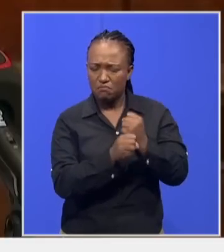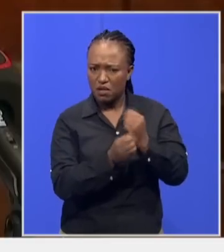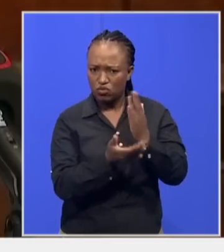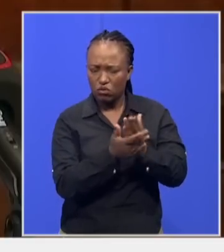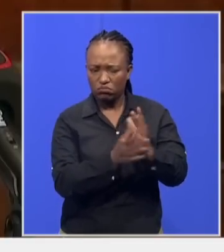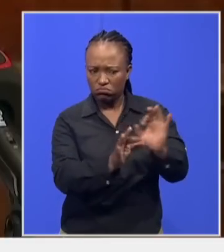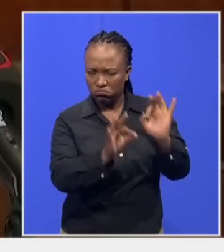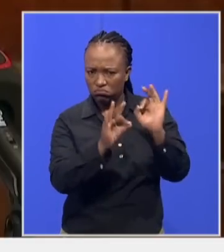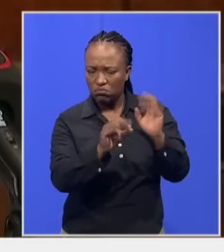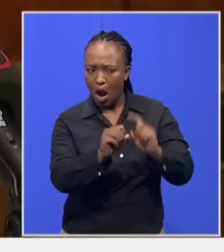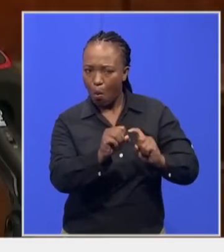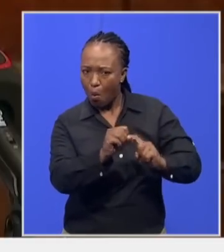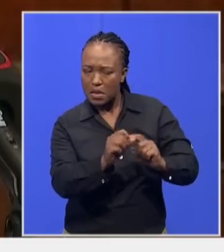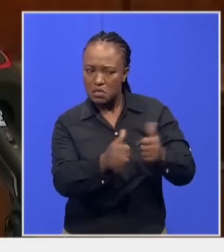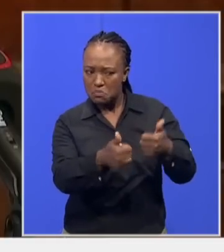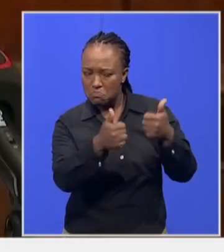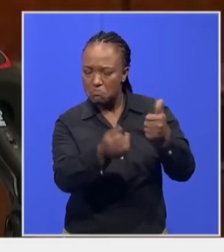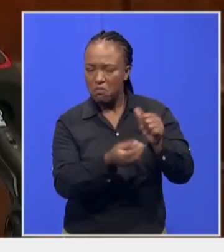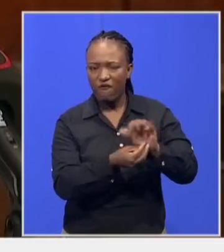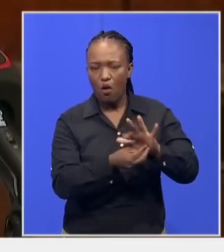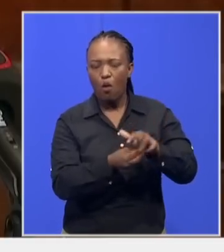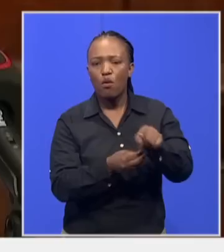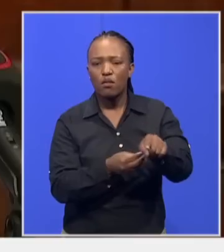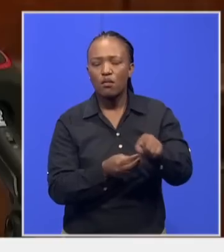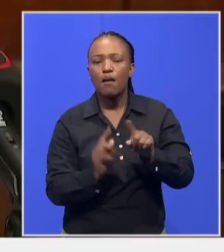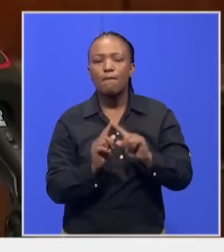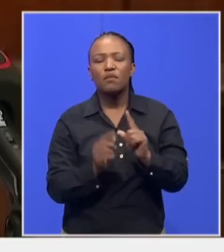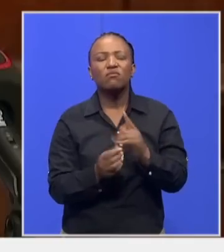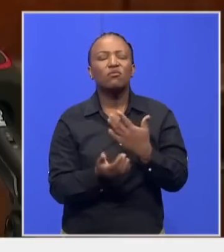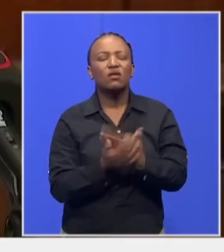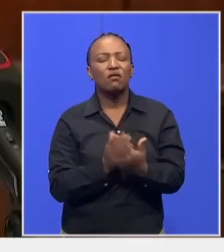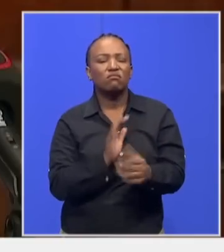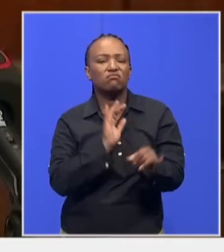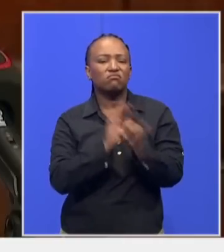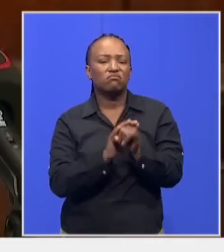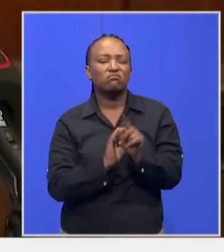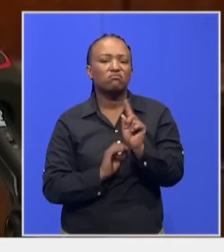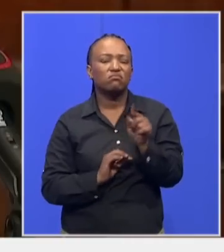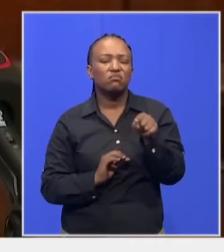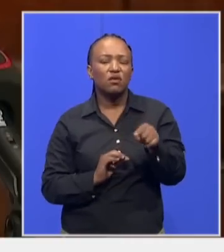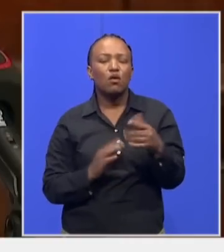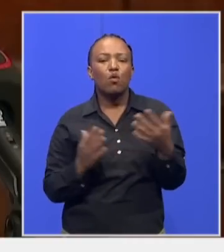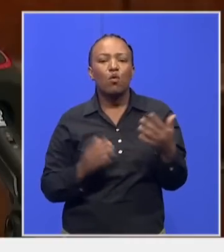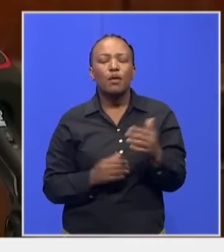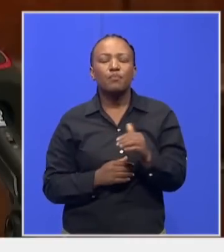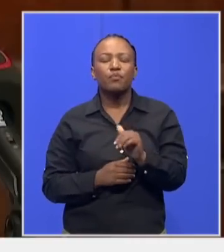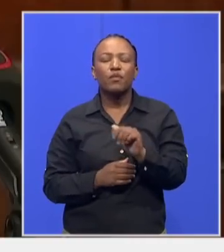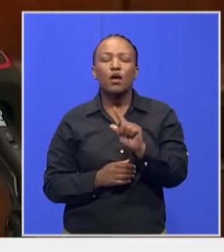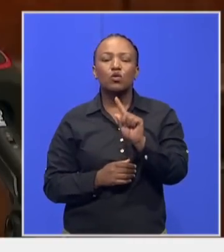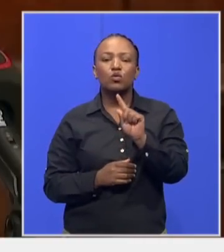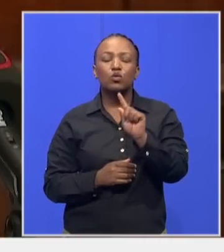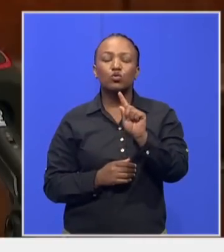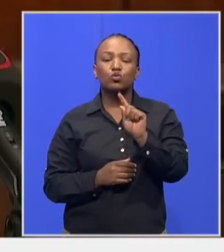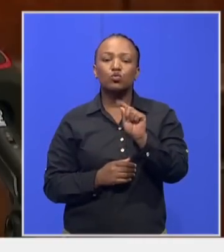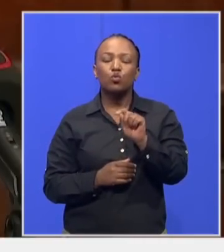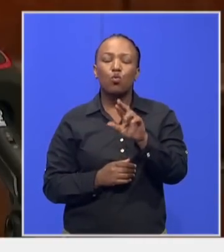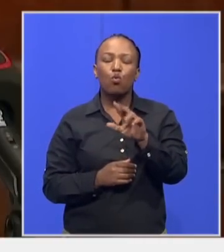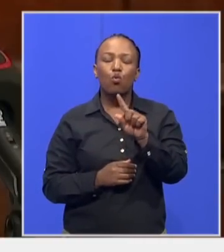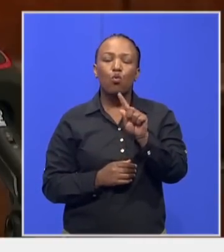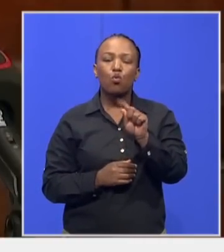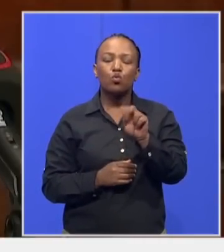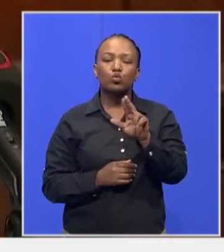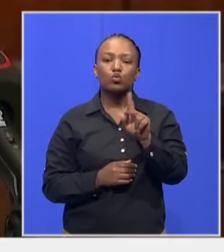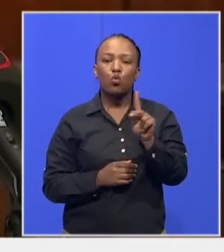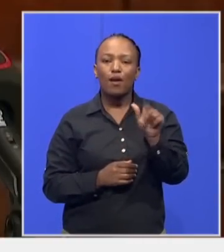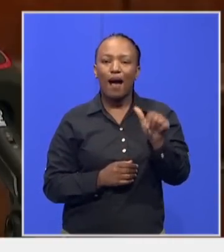of quality coal that they want. And you'll find that also when you go to Tuka, when you go to Letabo, that's a problem that's there. We